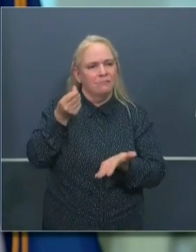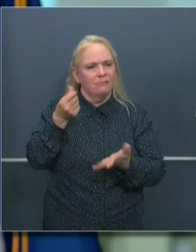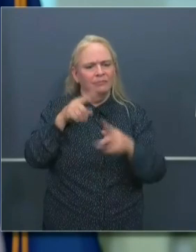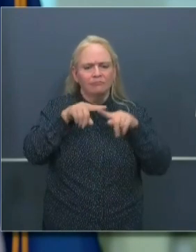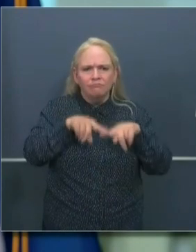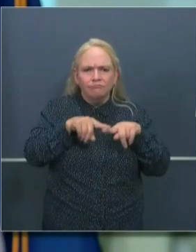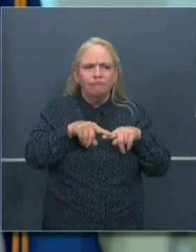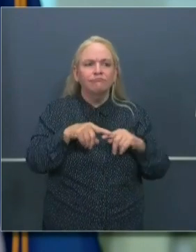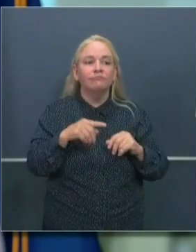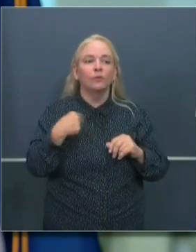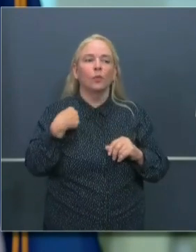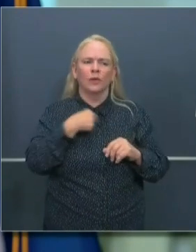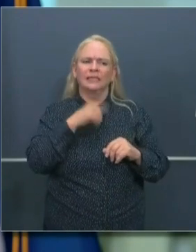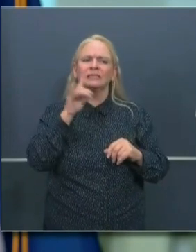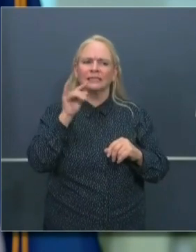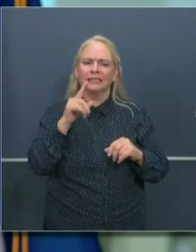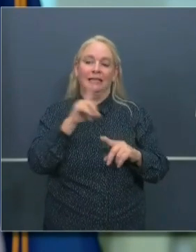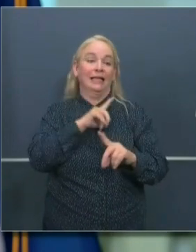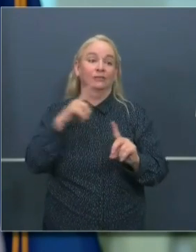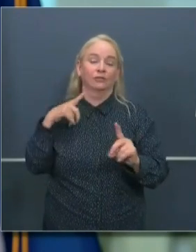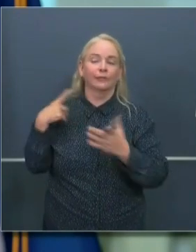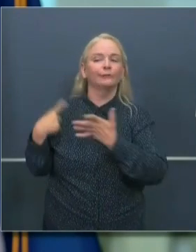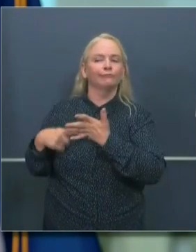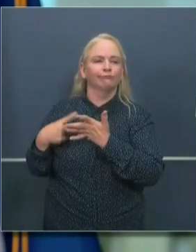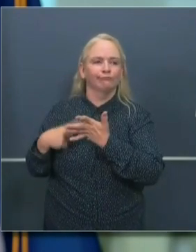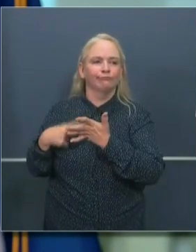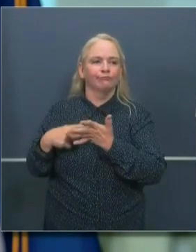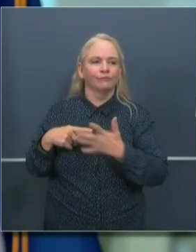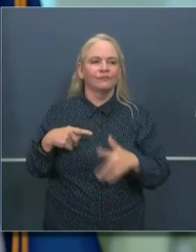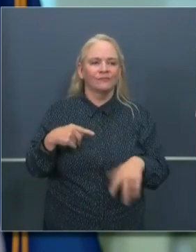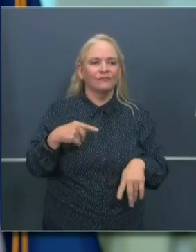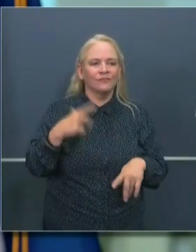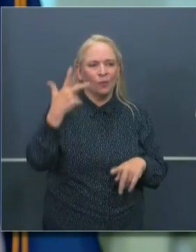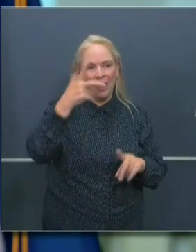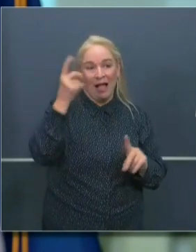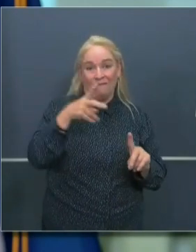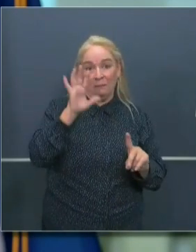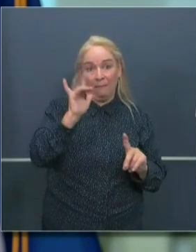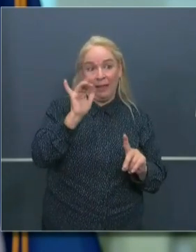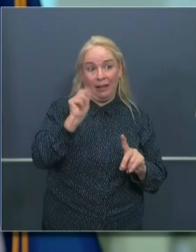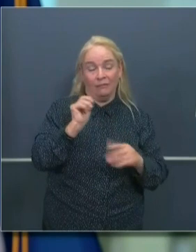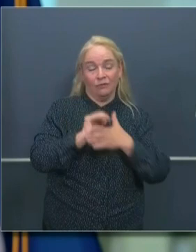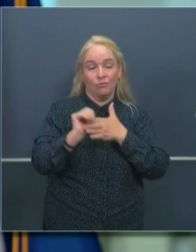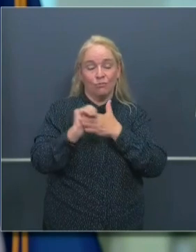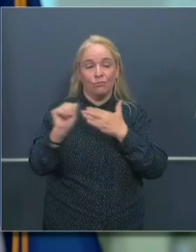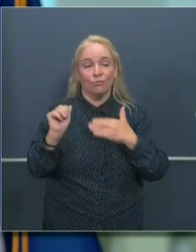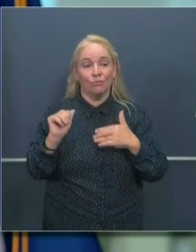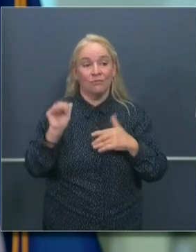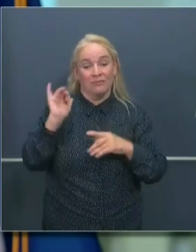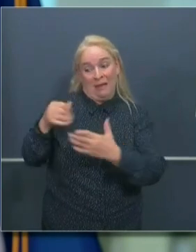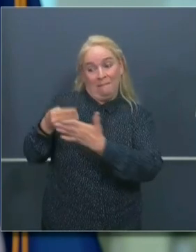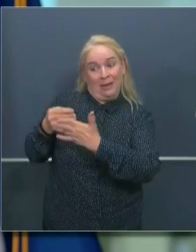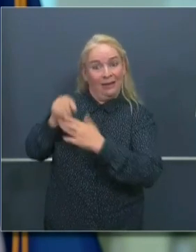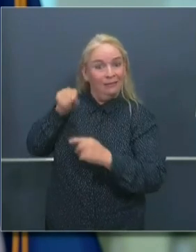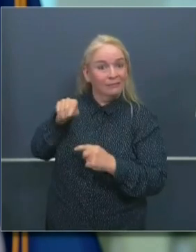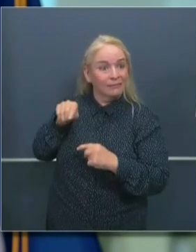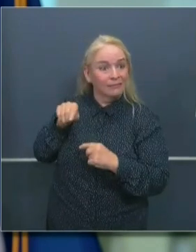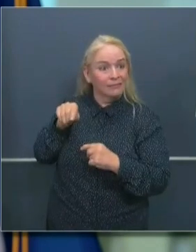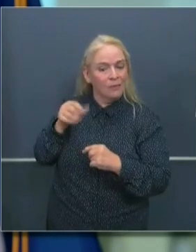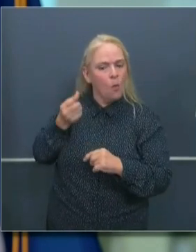California legislature. Some $2.5 billion in our budget is contingent upon counties